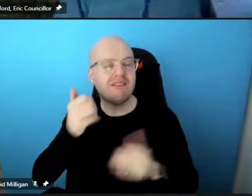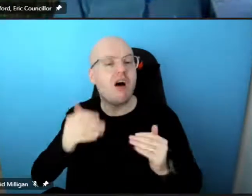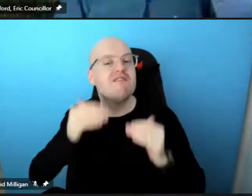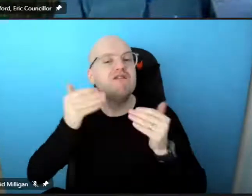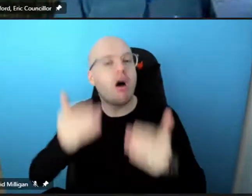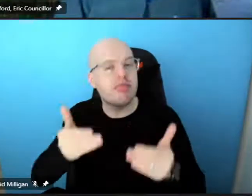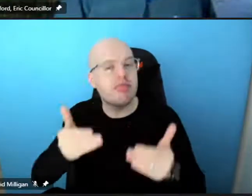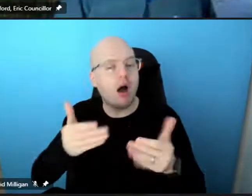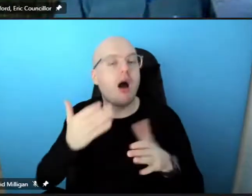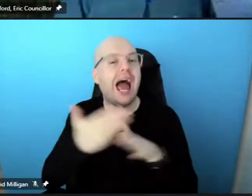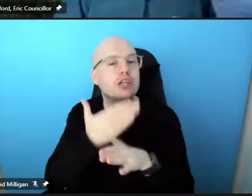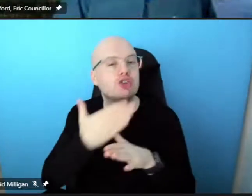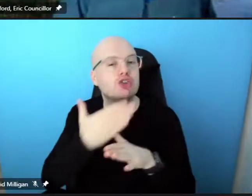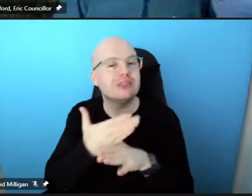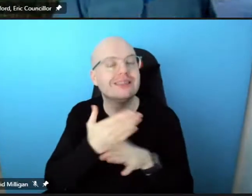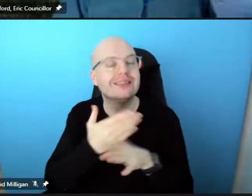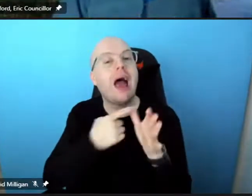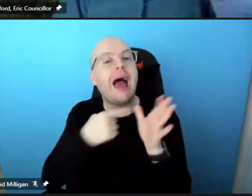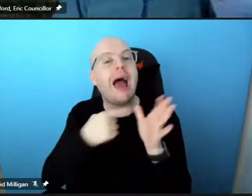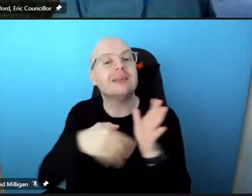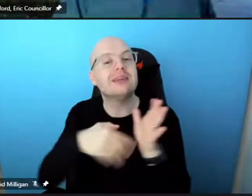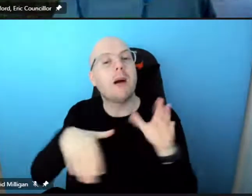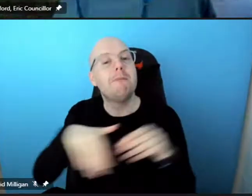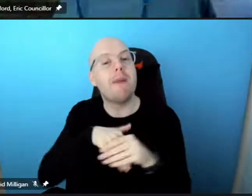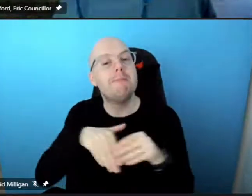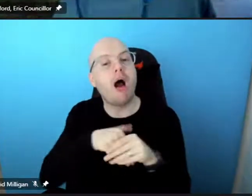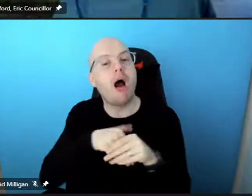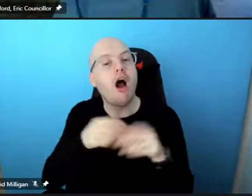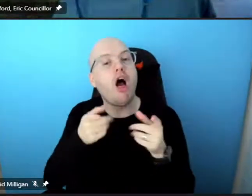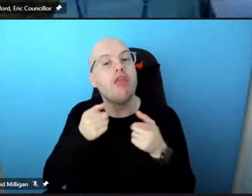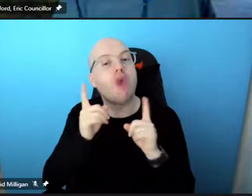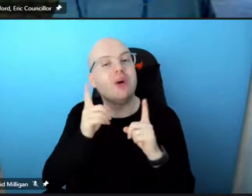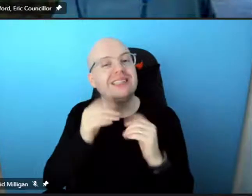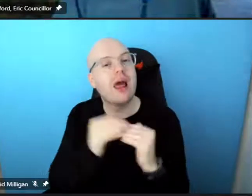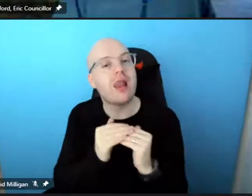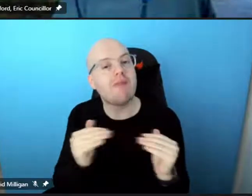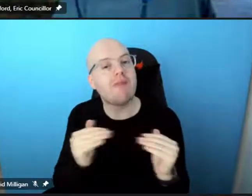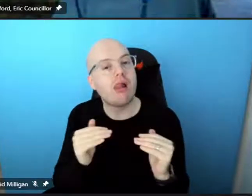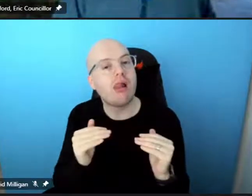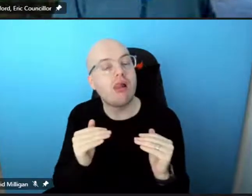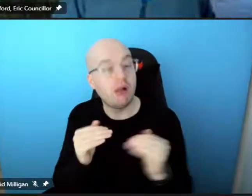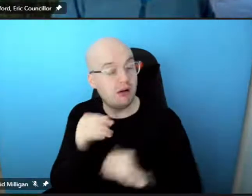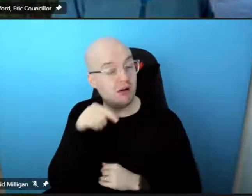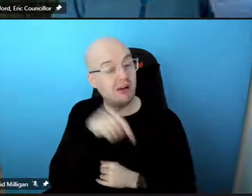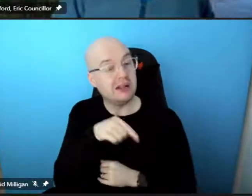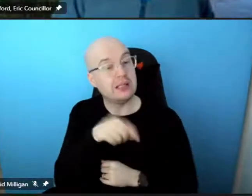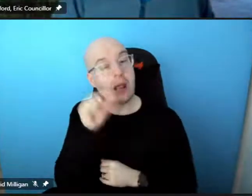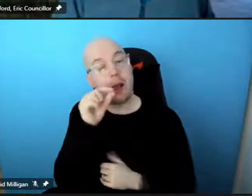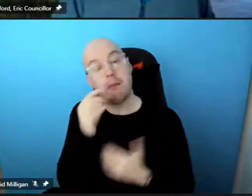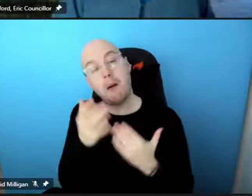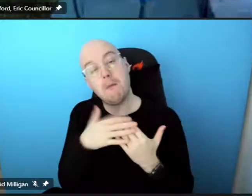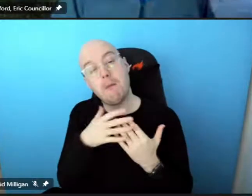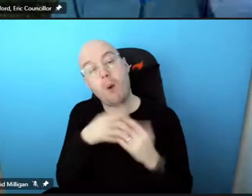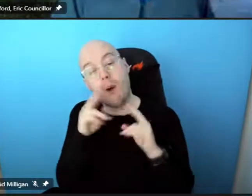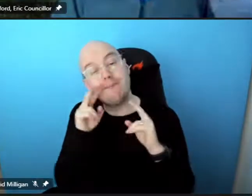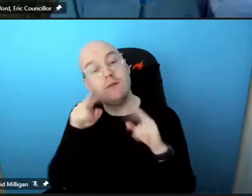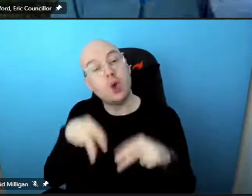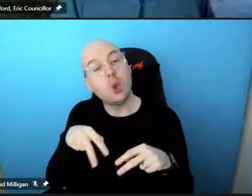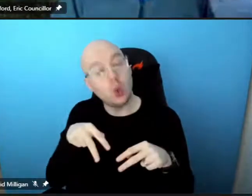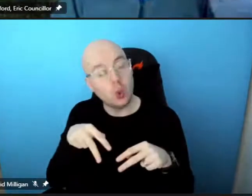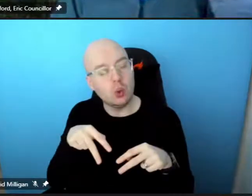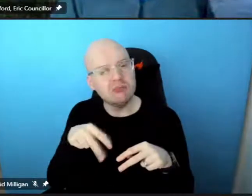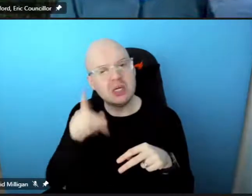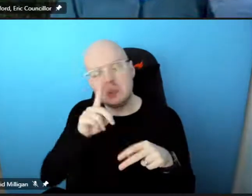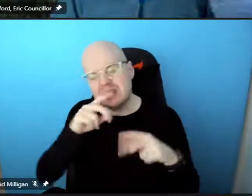level. And to give our own audit committee a bit more of an overview and insight into all of this, what we will then do when